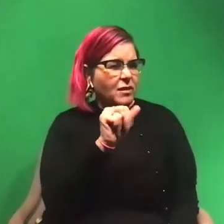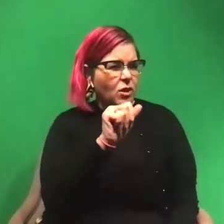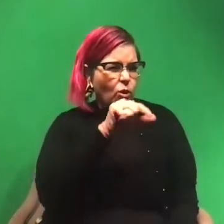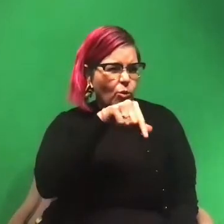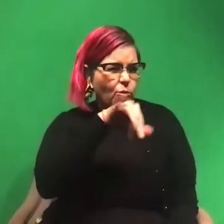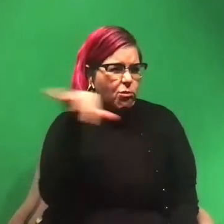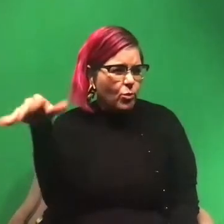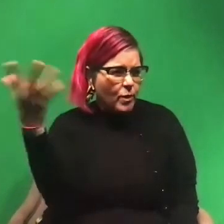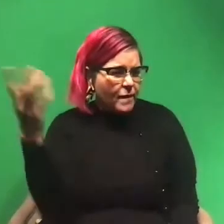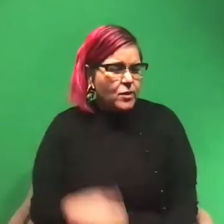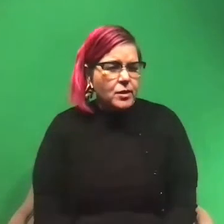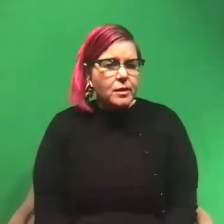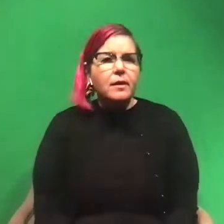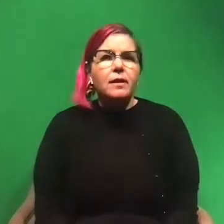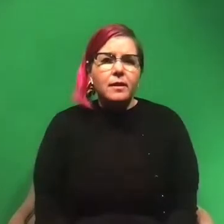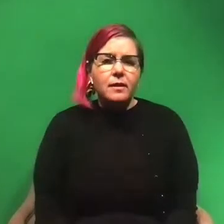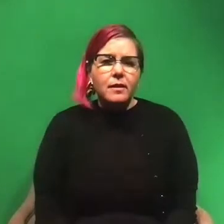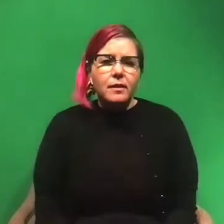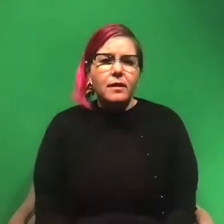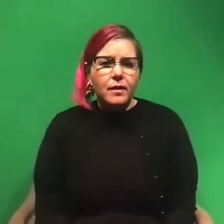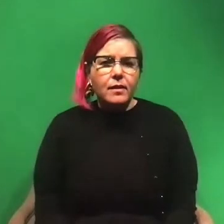something? So there's a whole